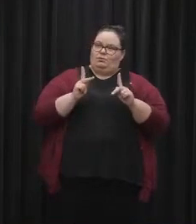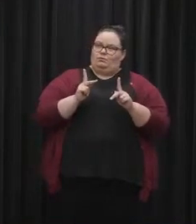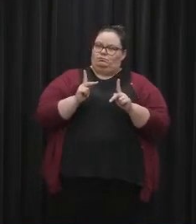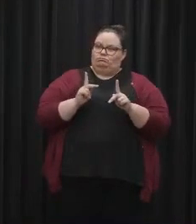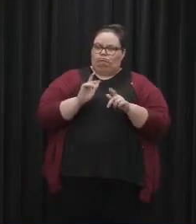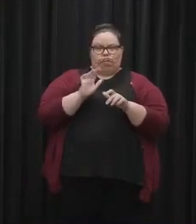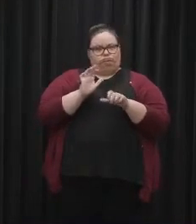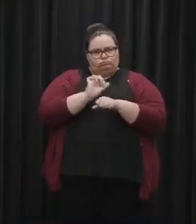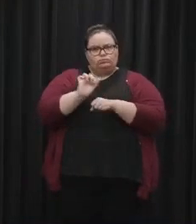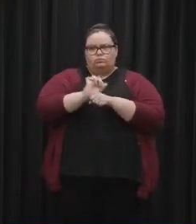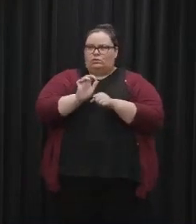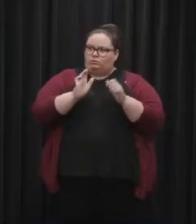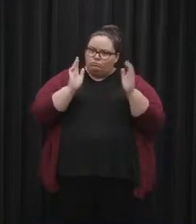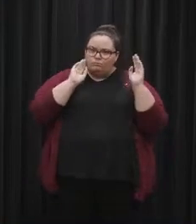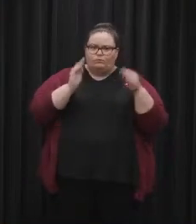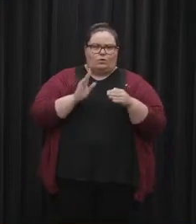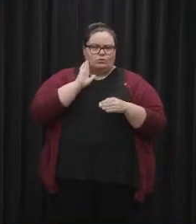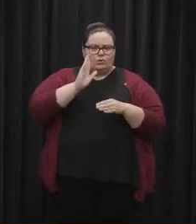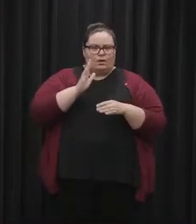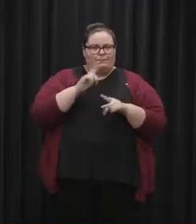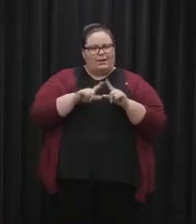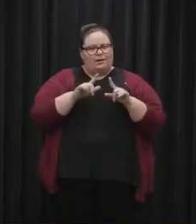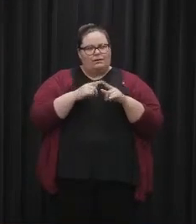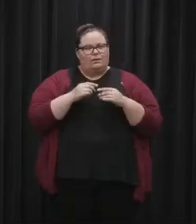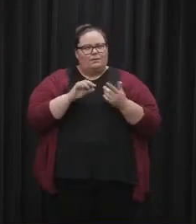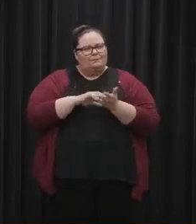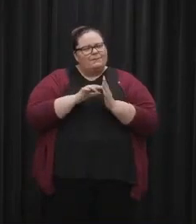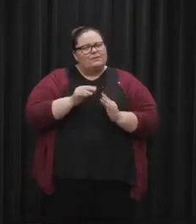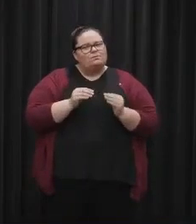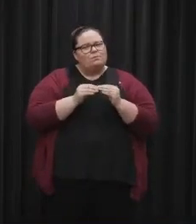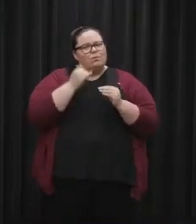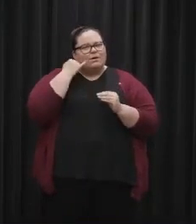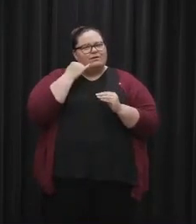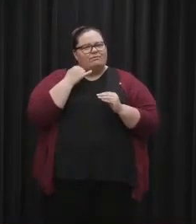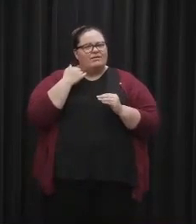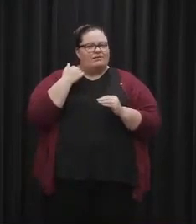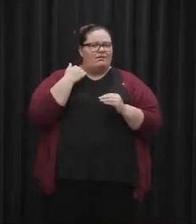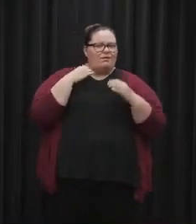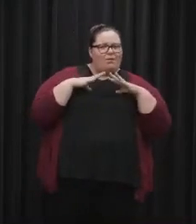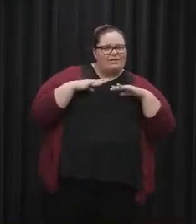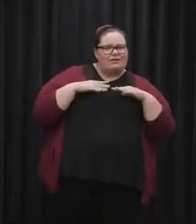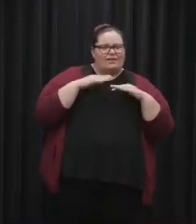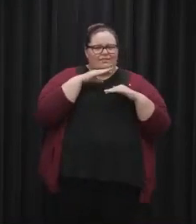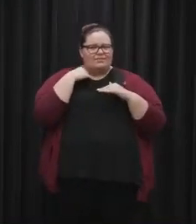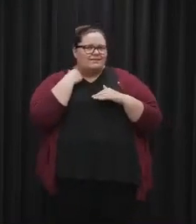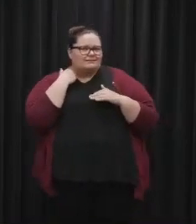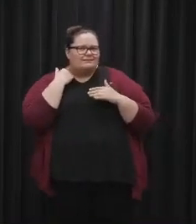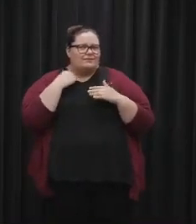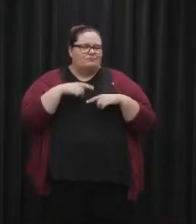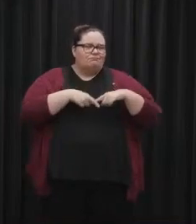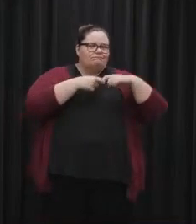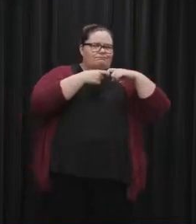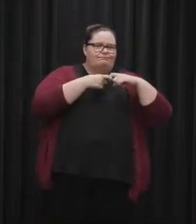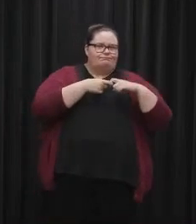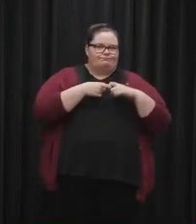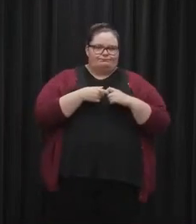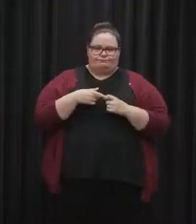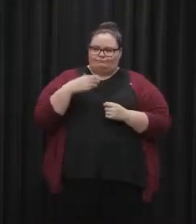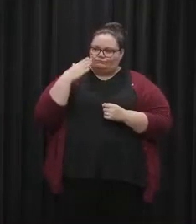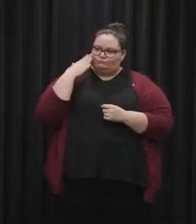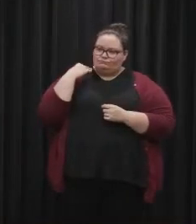sacrifice on a holiday makes it extra notable. Thanks as well to the citizens of the province. I was at a cannabis